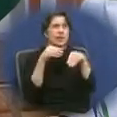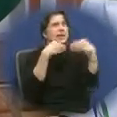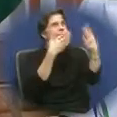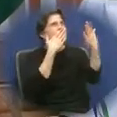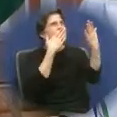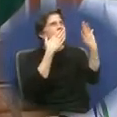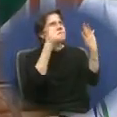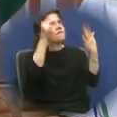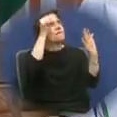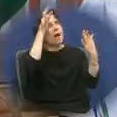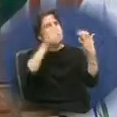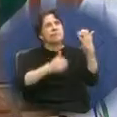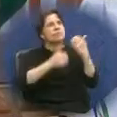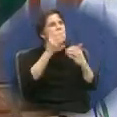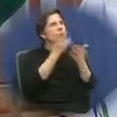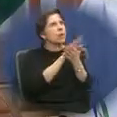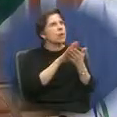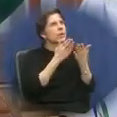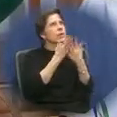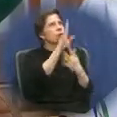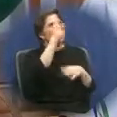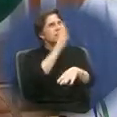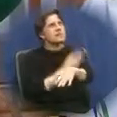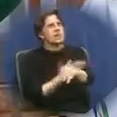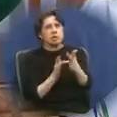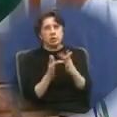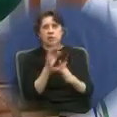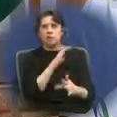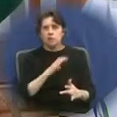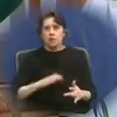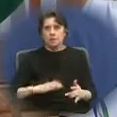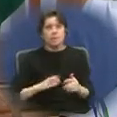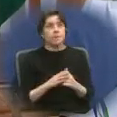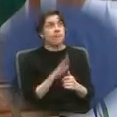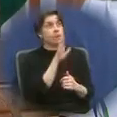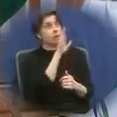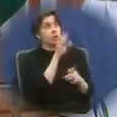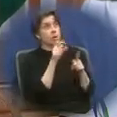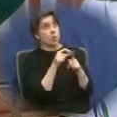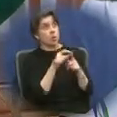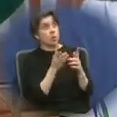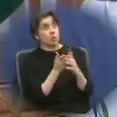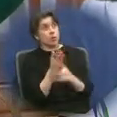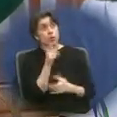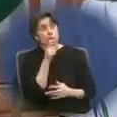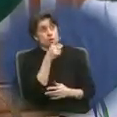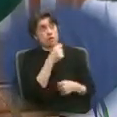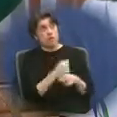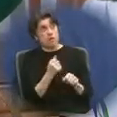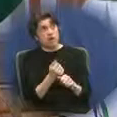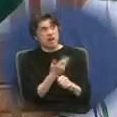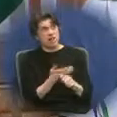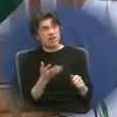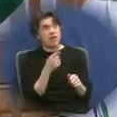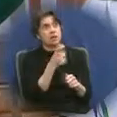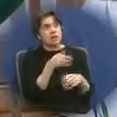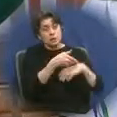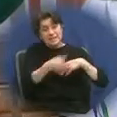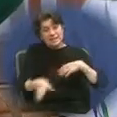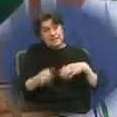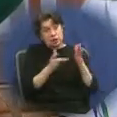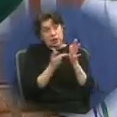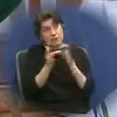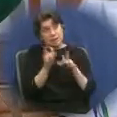thanks, Father most holy, through your beloved Son, Jesus Christ, your word through whom you made all things, whom you sent as